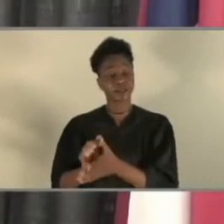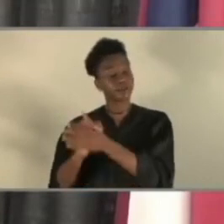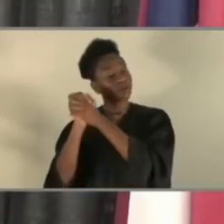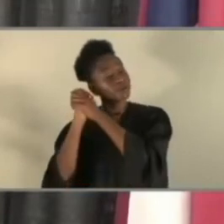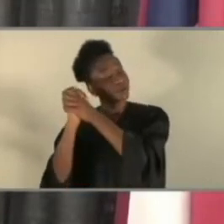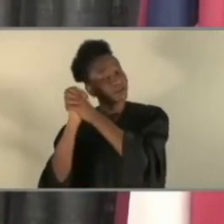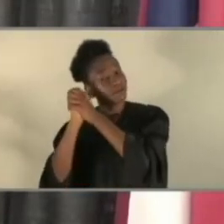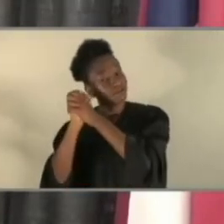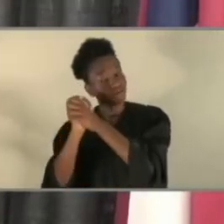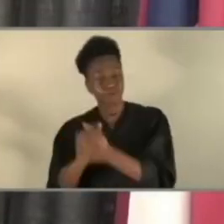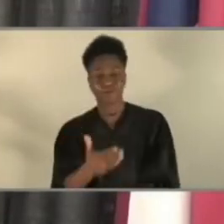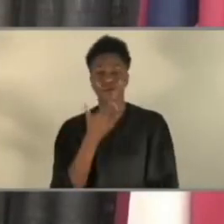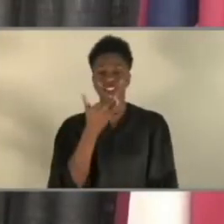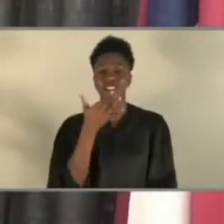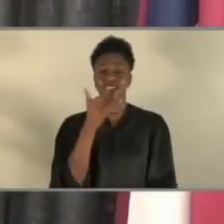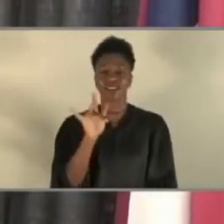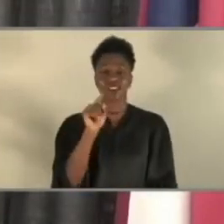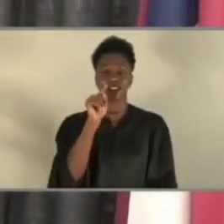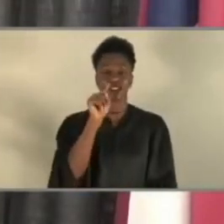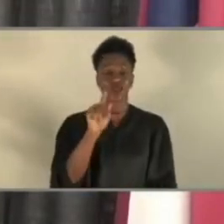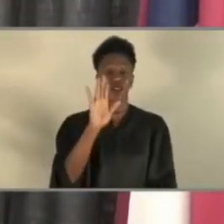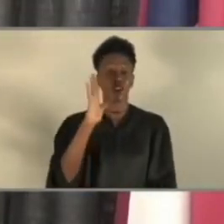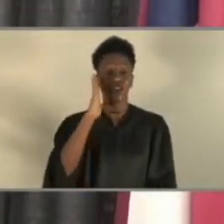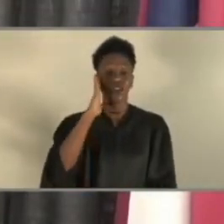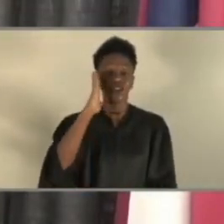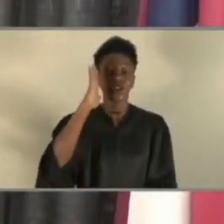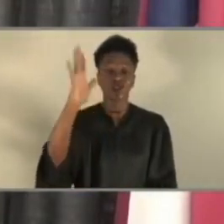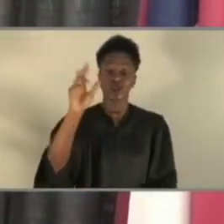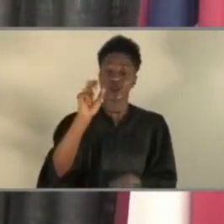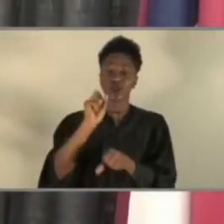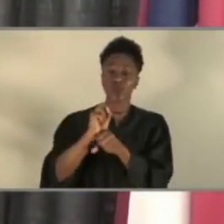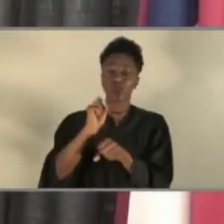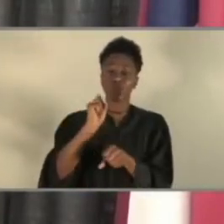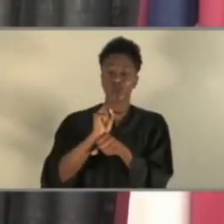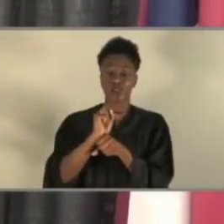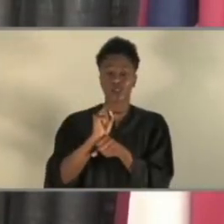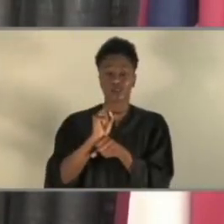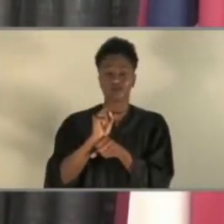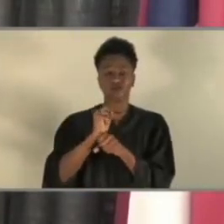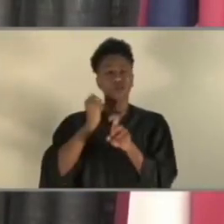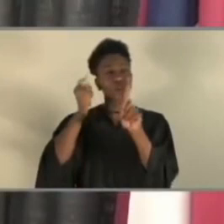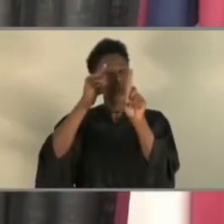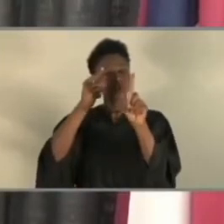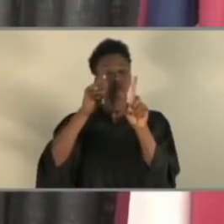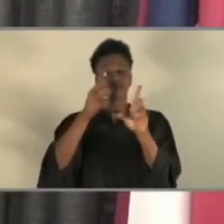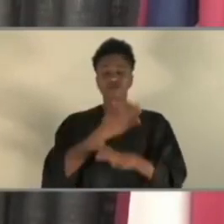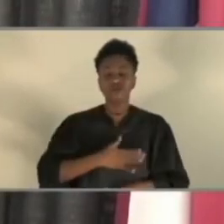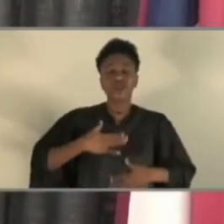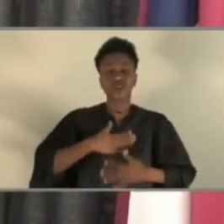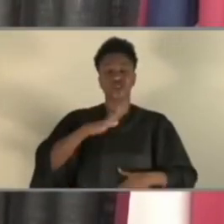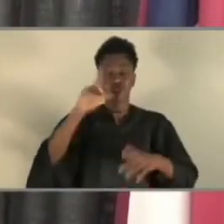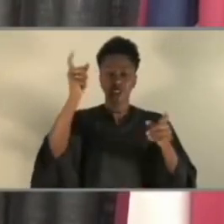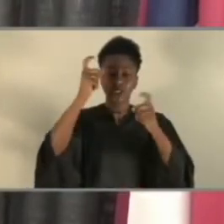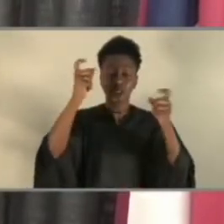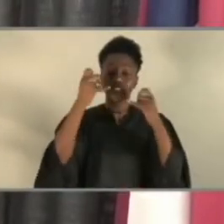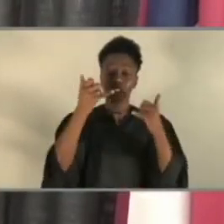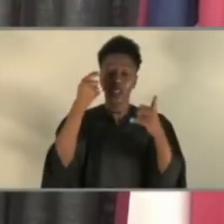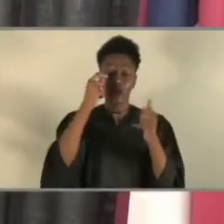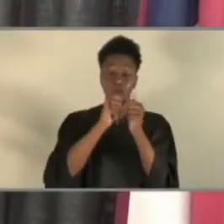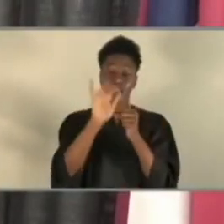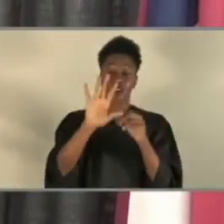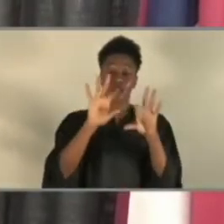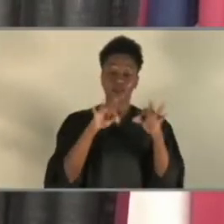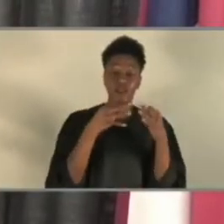Congratulations and good luck to you in your future endeavors. Enjoy your celebration today with your family